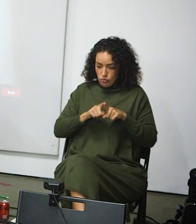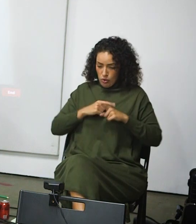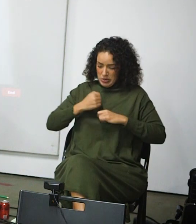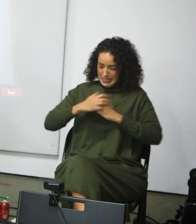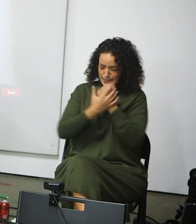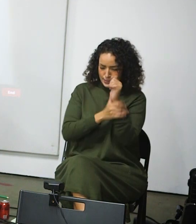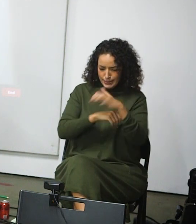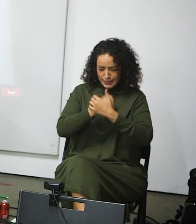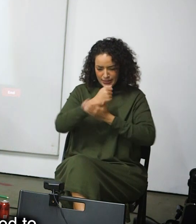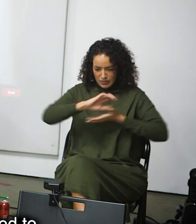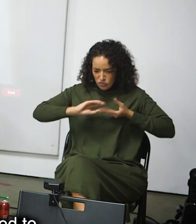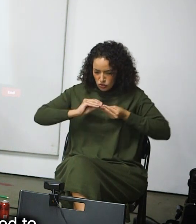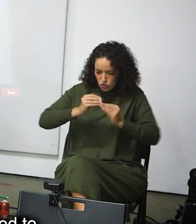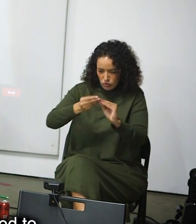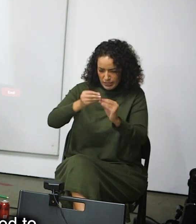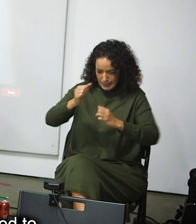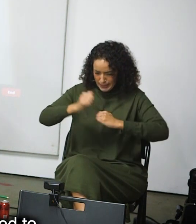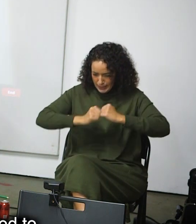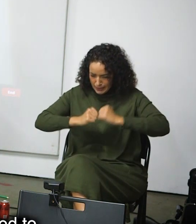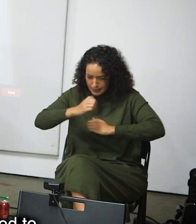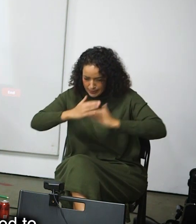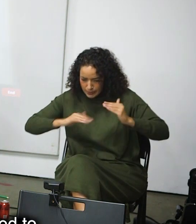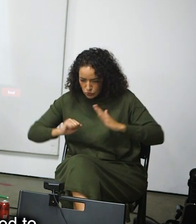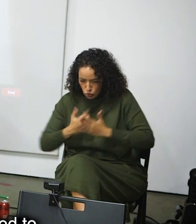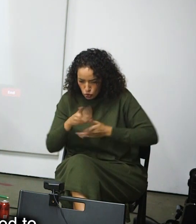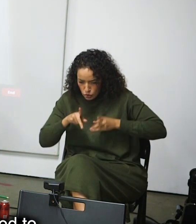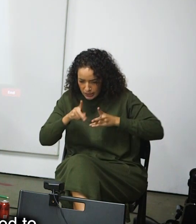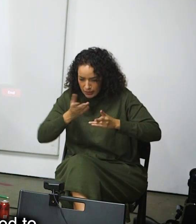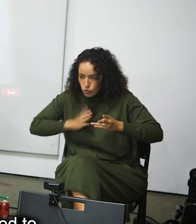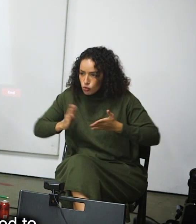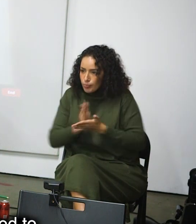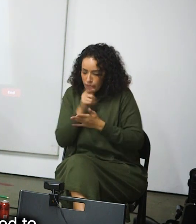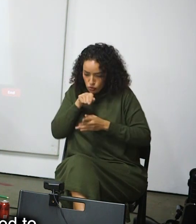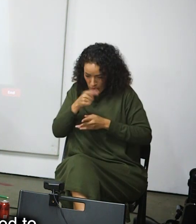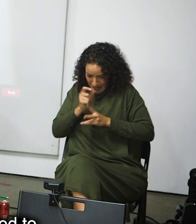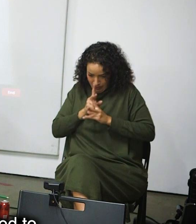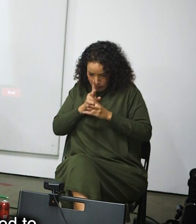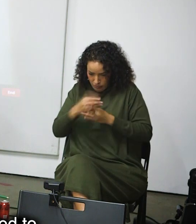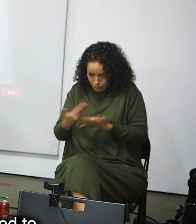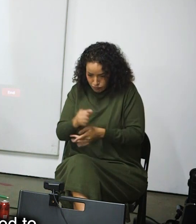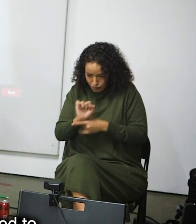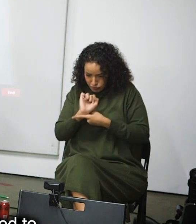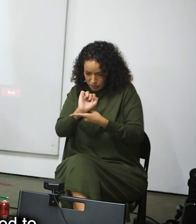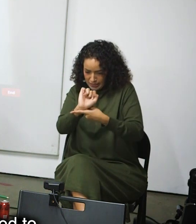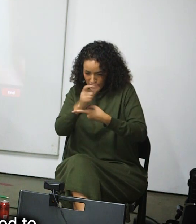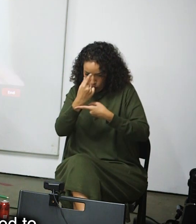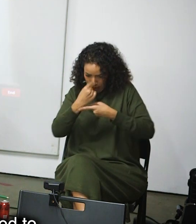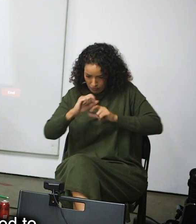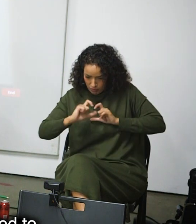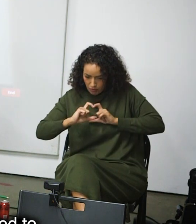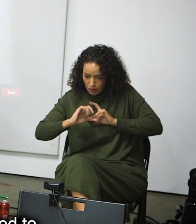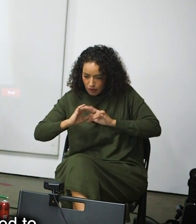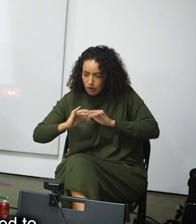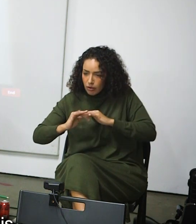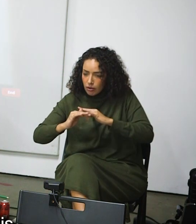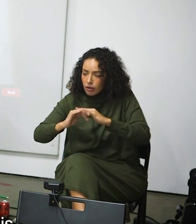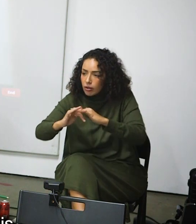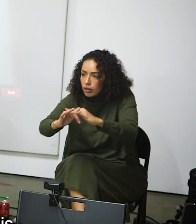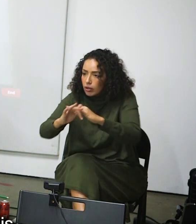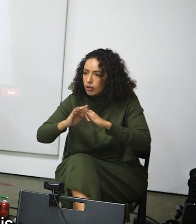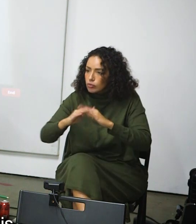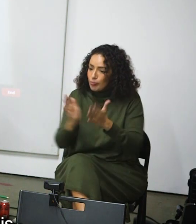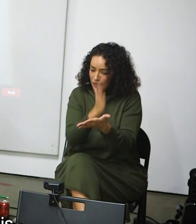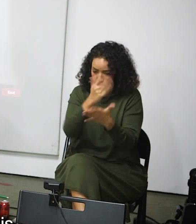everyone? And I think that that's something that we need to crack generally, in order that disabled people can stay